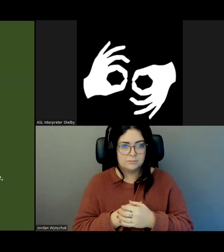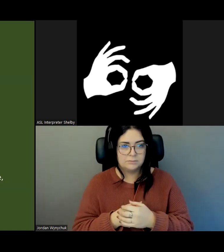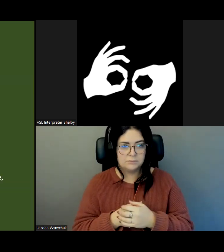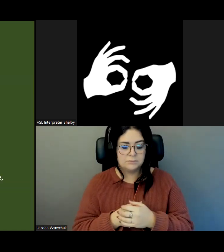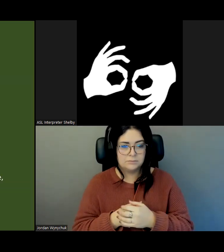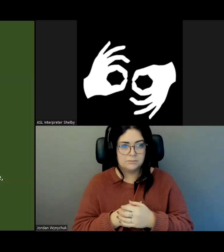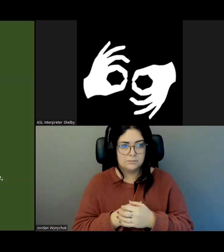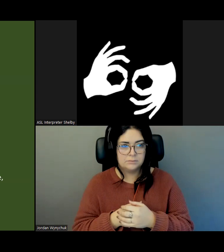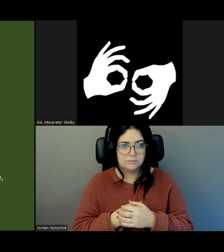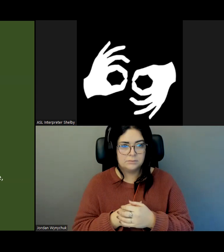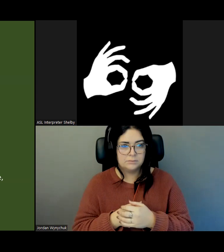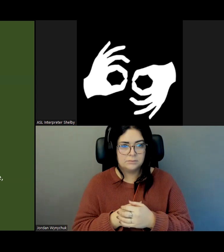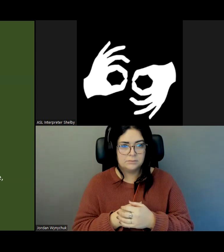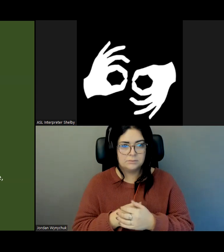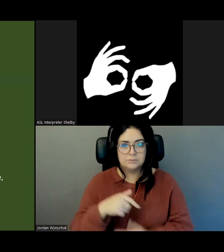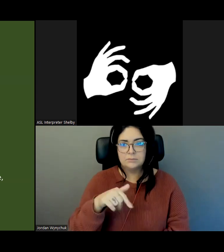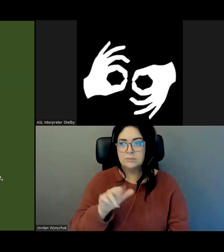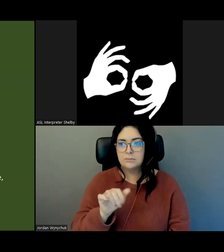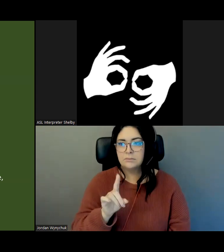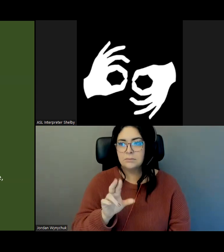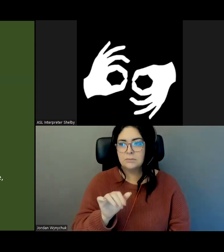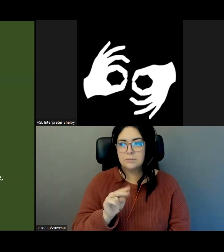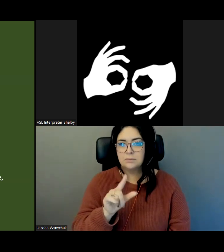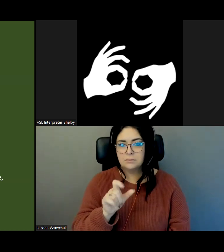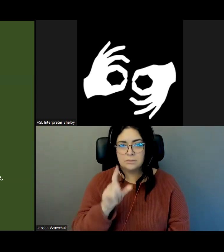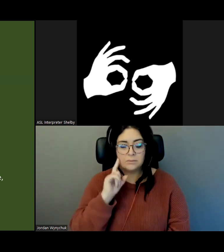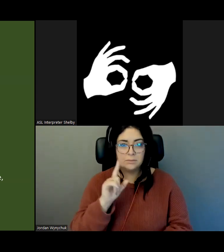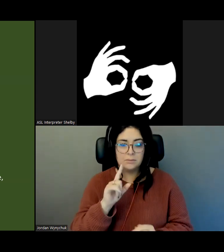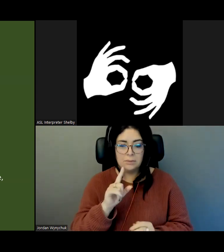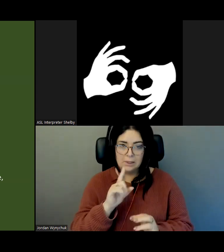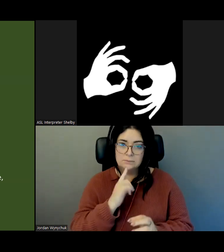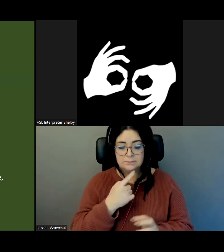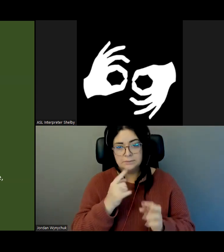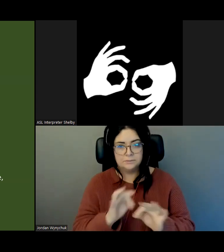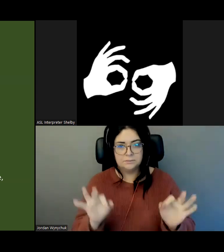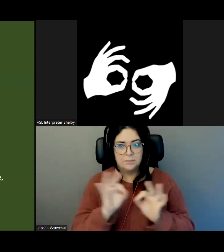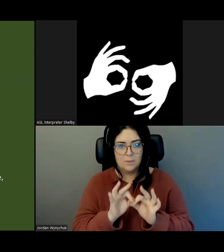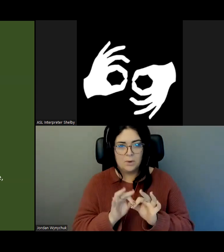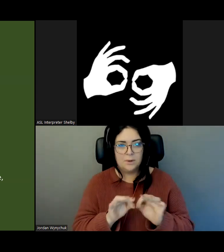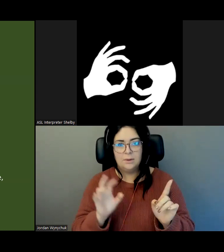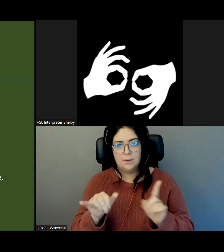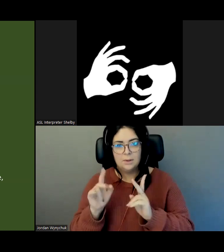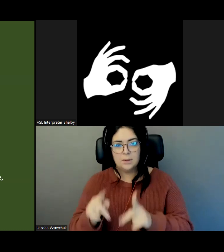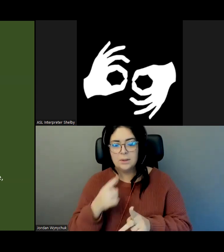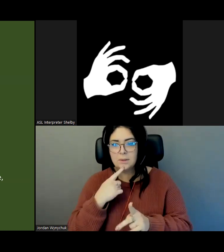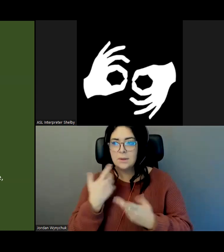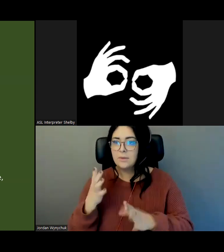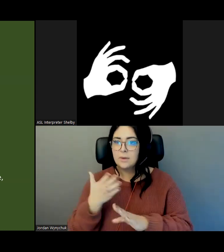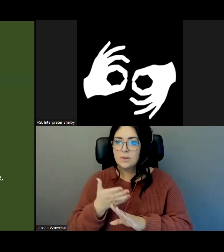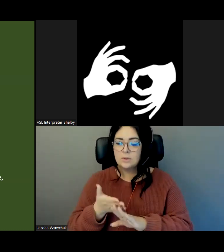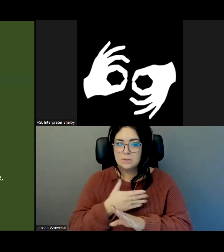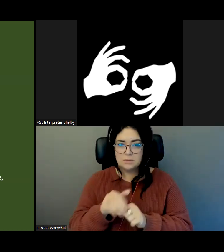And why is Quadrangle's work so urgent and important right now? This person said, since the pandemic, people who have